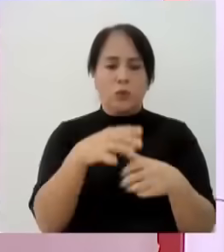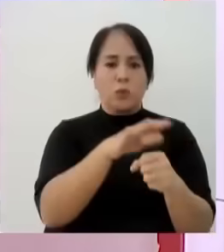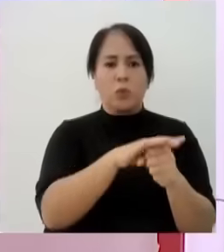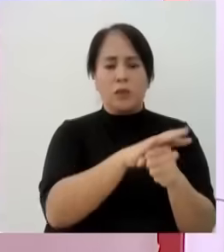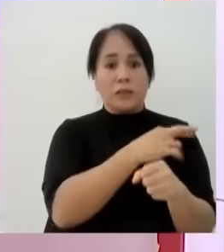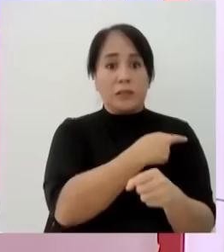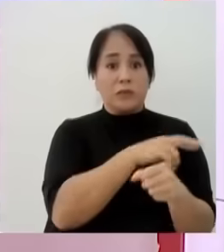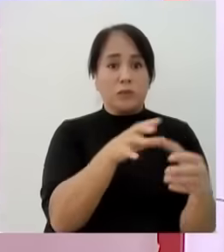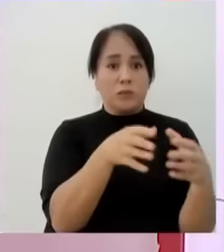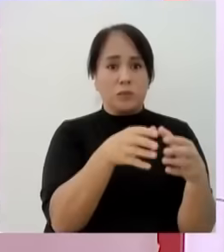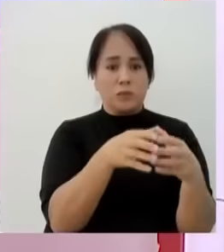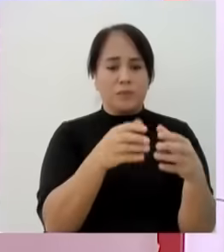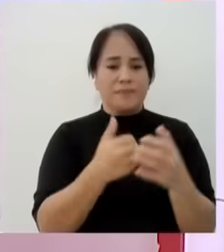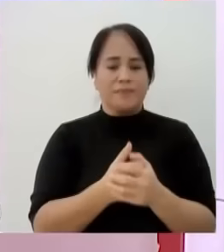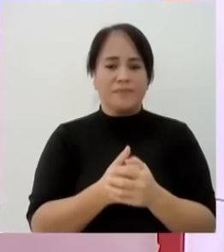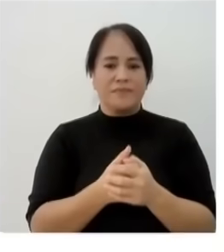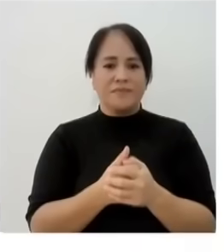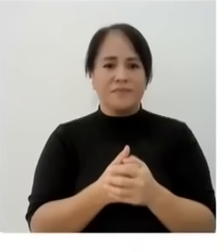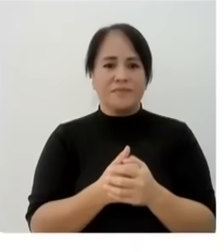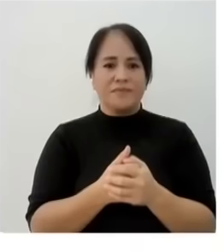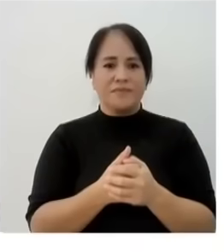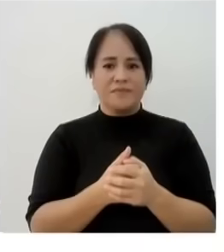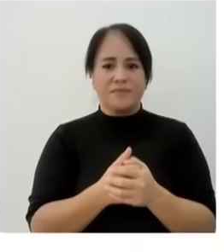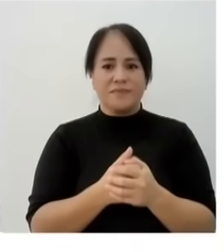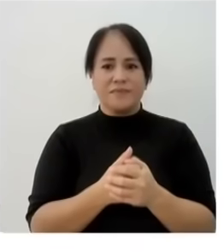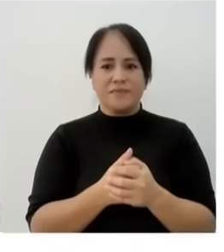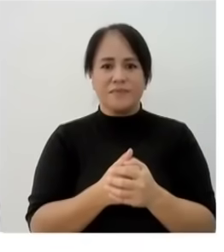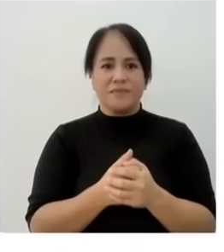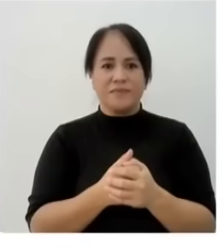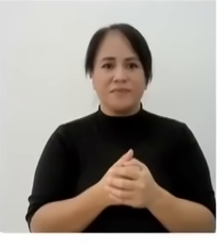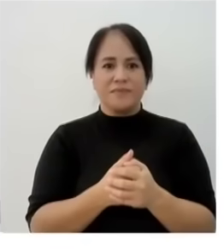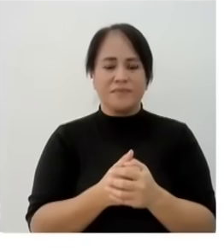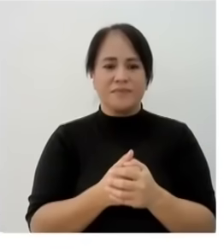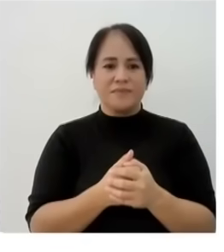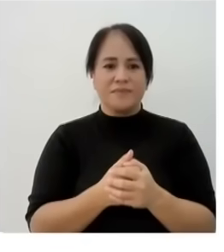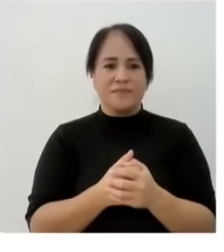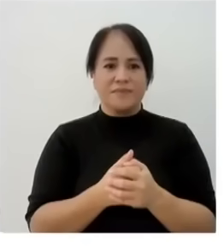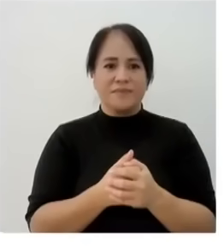Nico Bawanao joins us now with details. Nico, what more can you tell us?